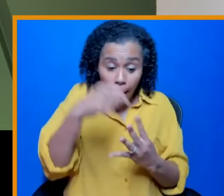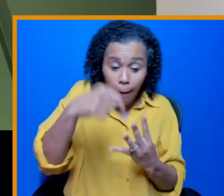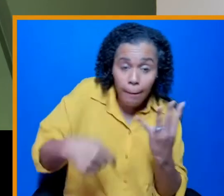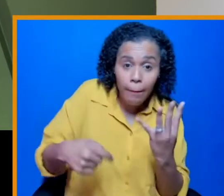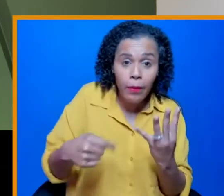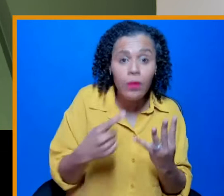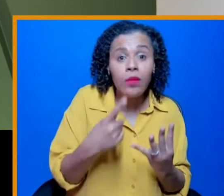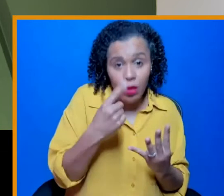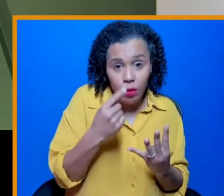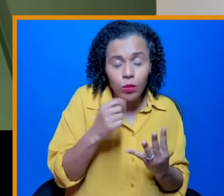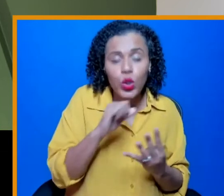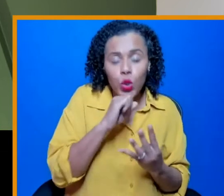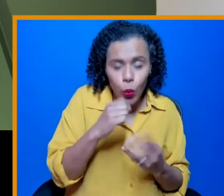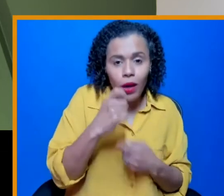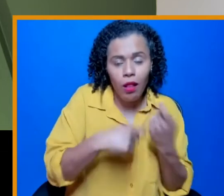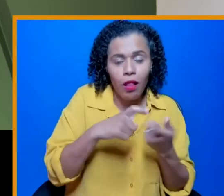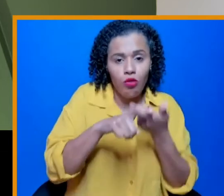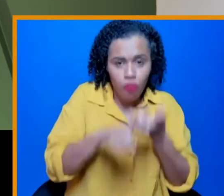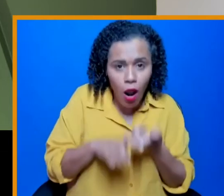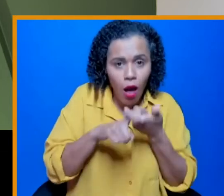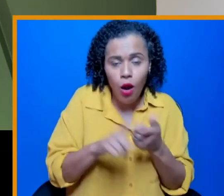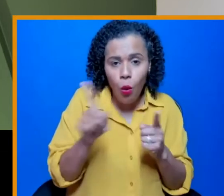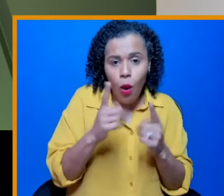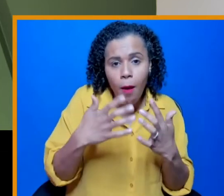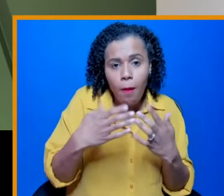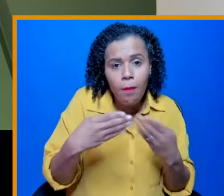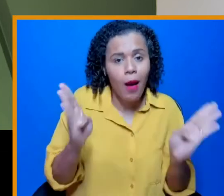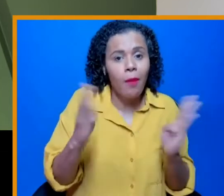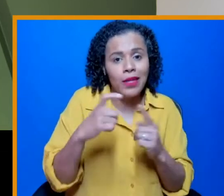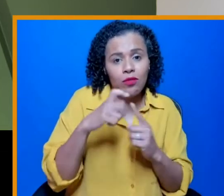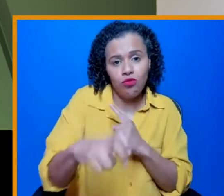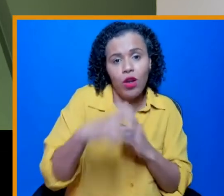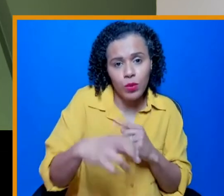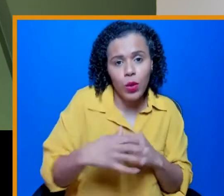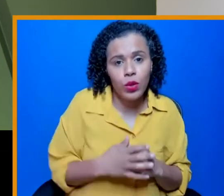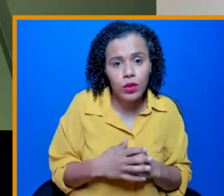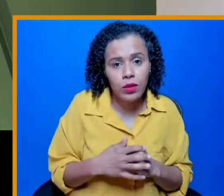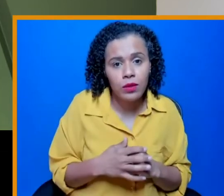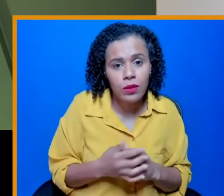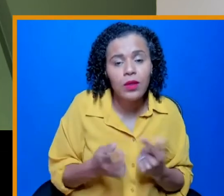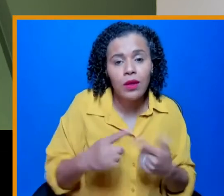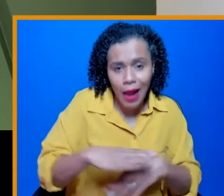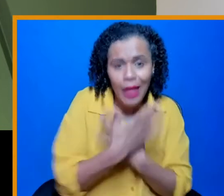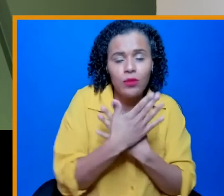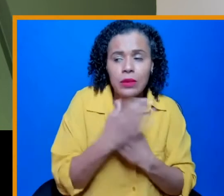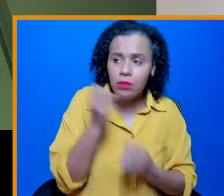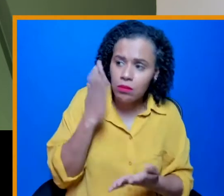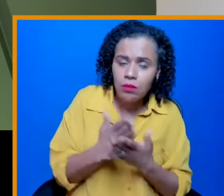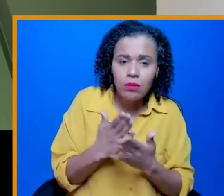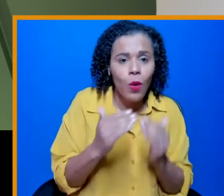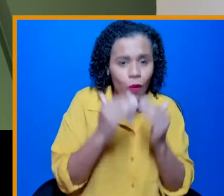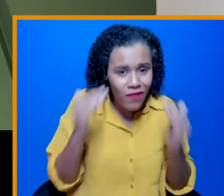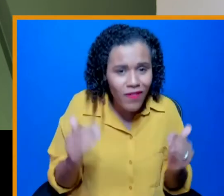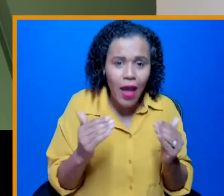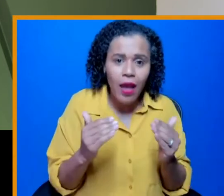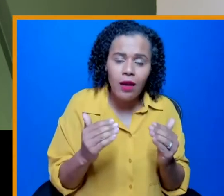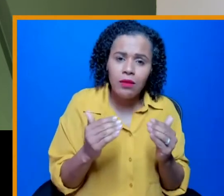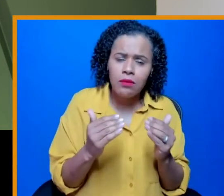likely to rely on public transport. As a party, we believe in fairness and equal